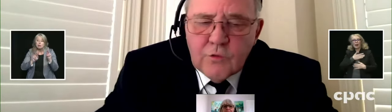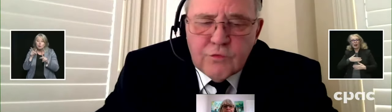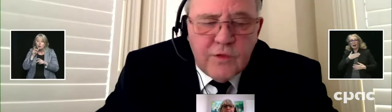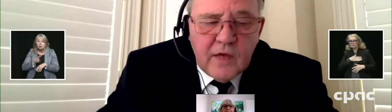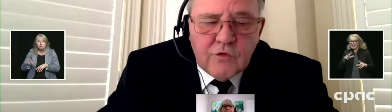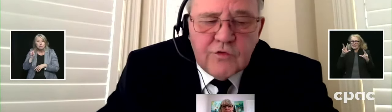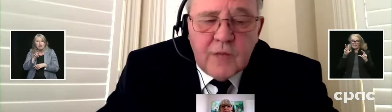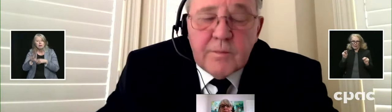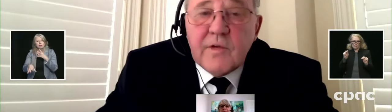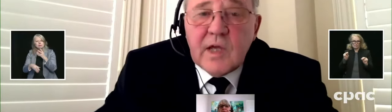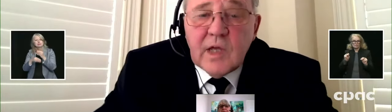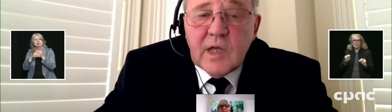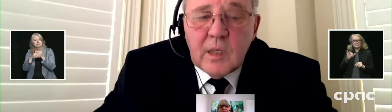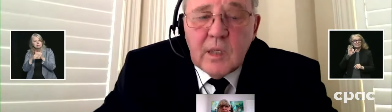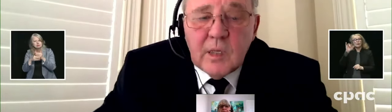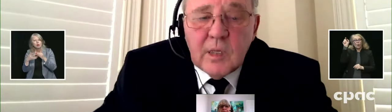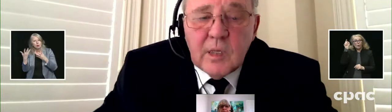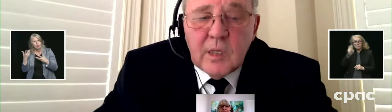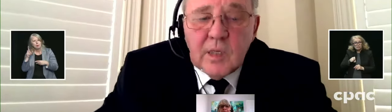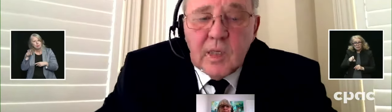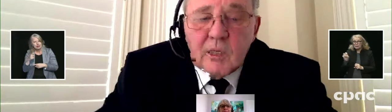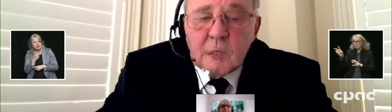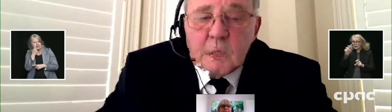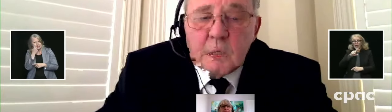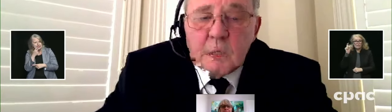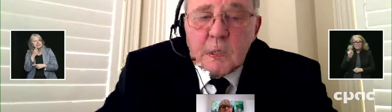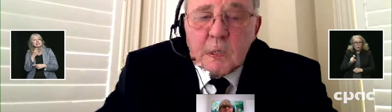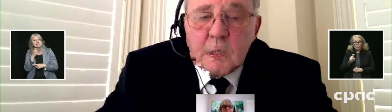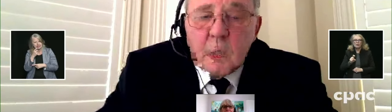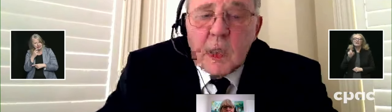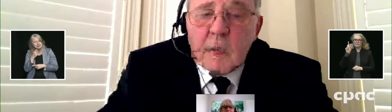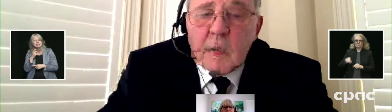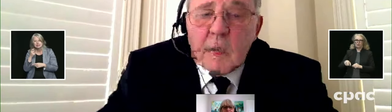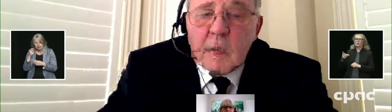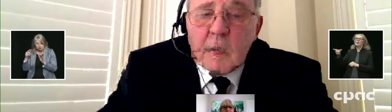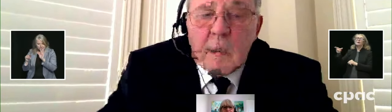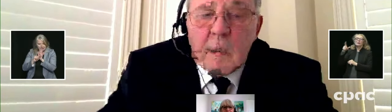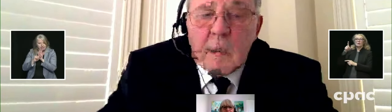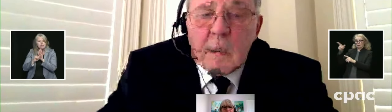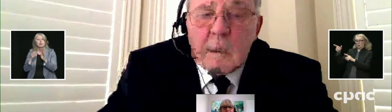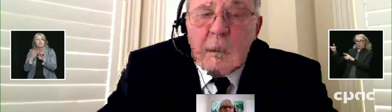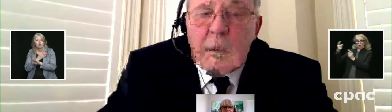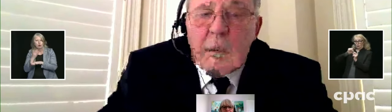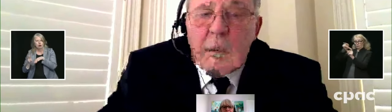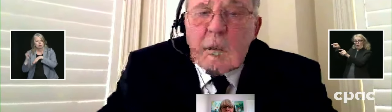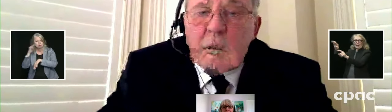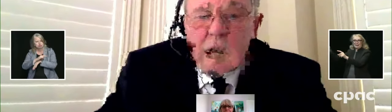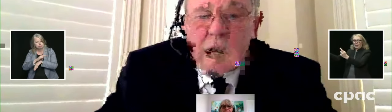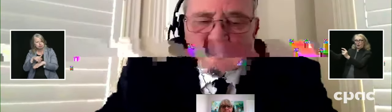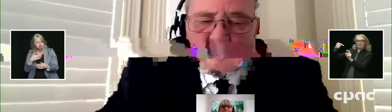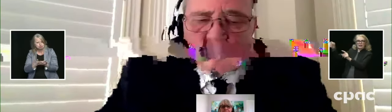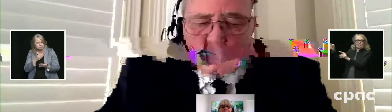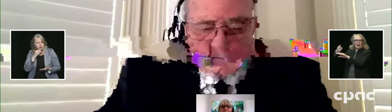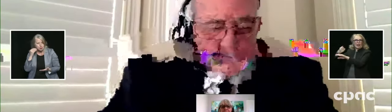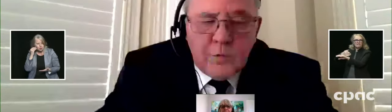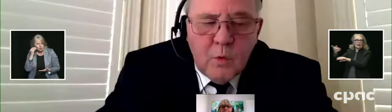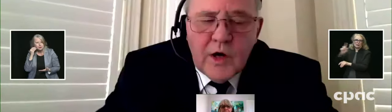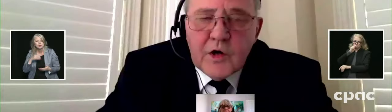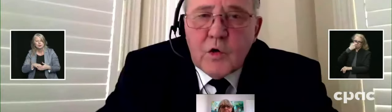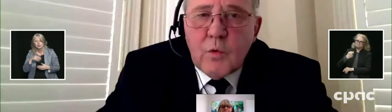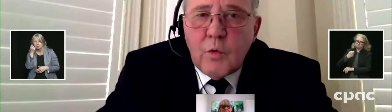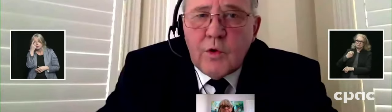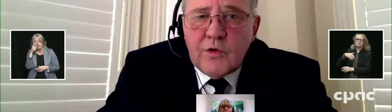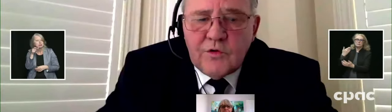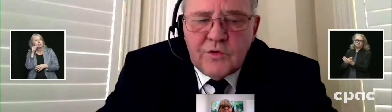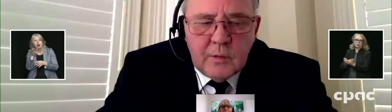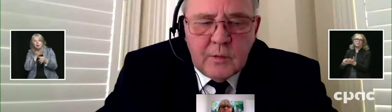go through the extra step of getting pre-departure tests before they can return back home. And it's important to note that this does not replace the